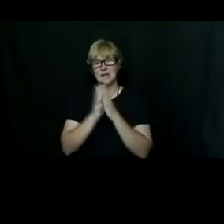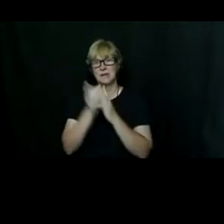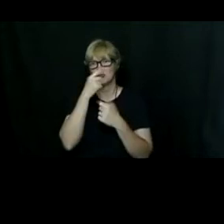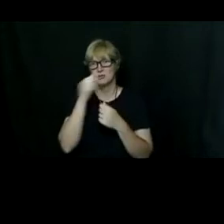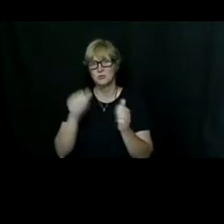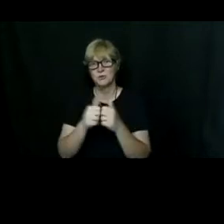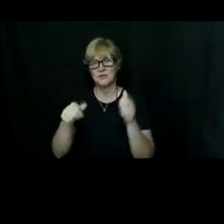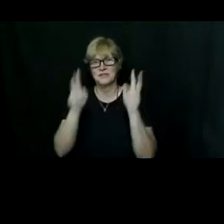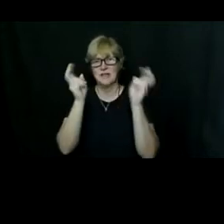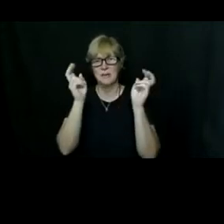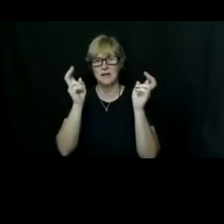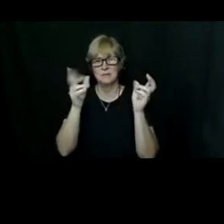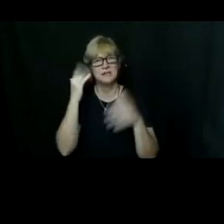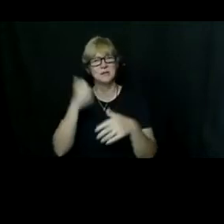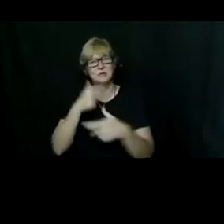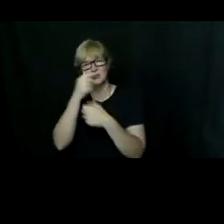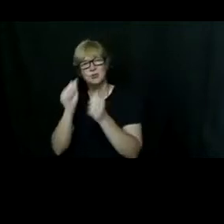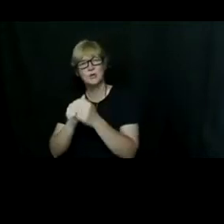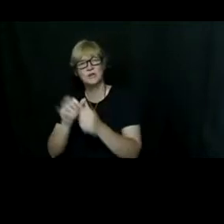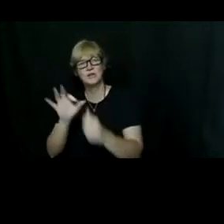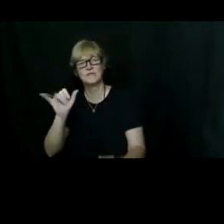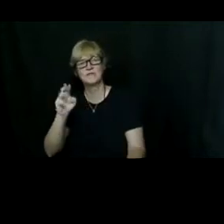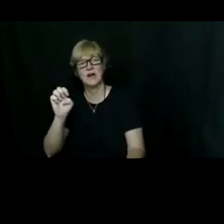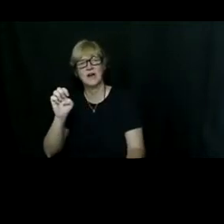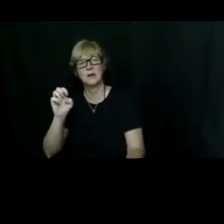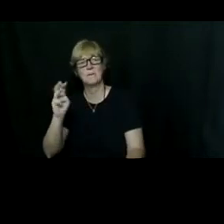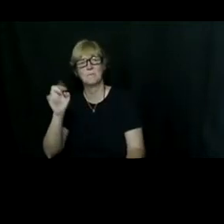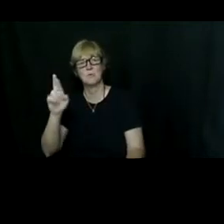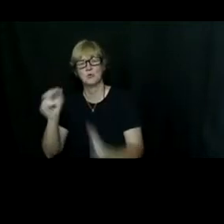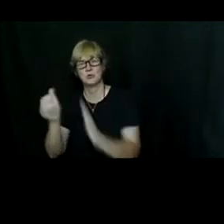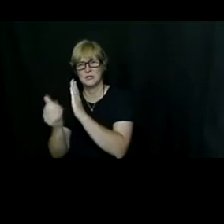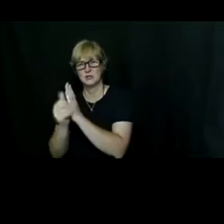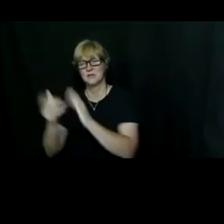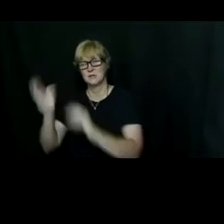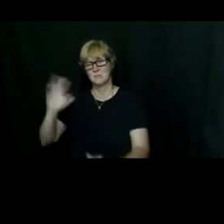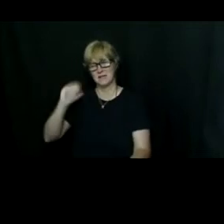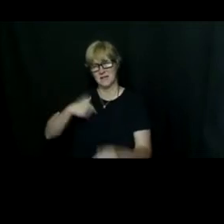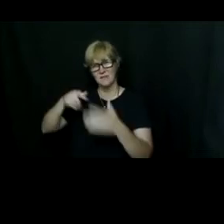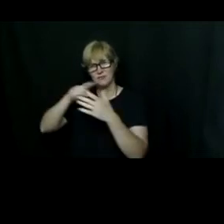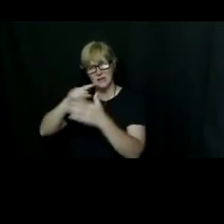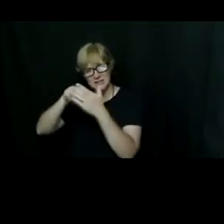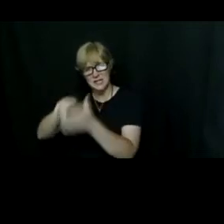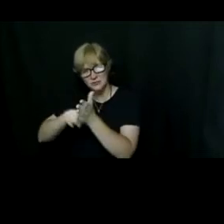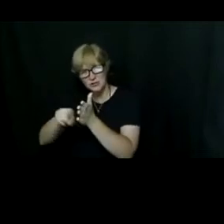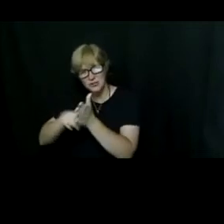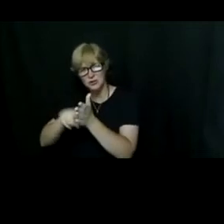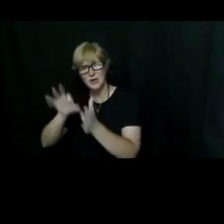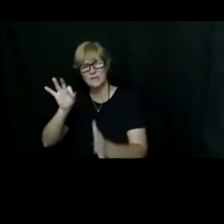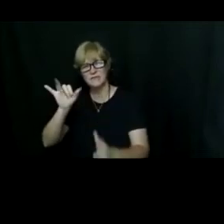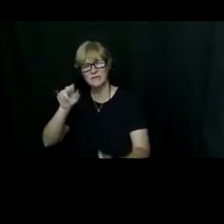my interest in fine motor skills. So in the previous couple of years, I've done a couple of studies on fine motor skills and their